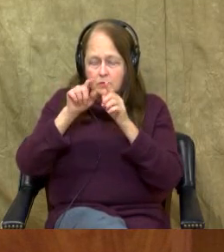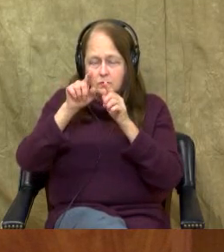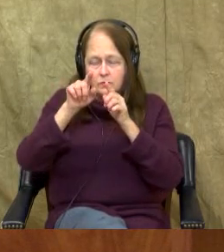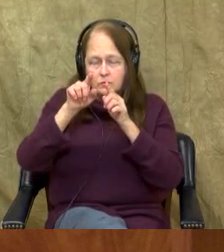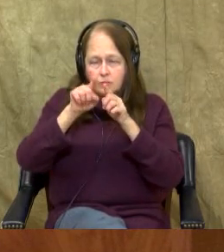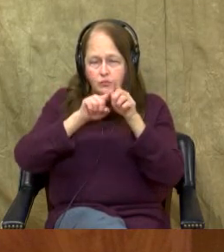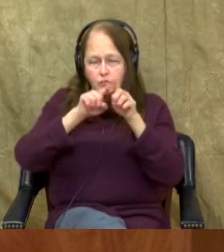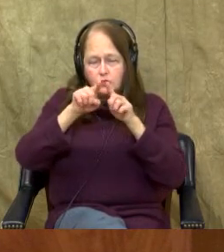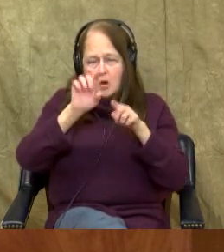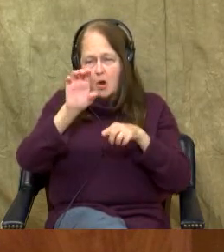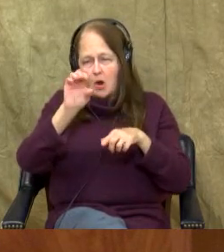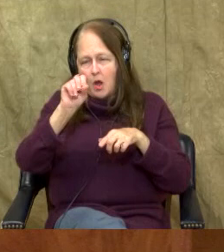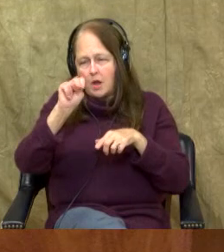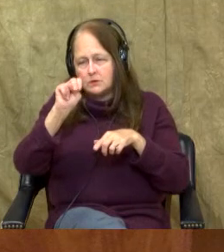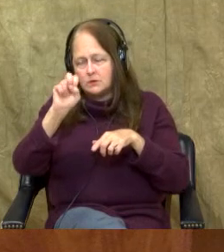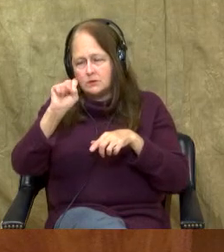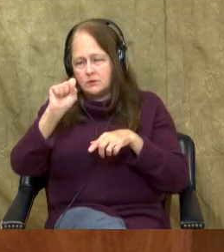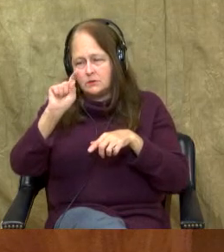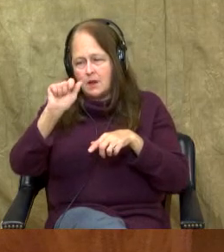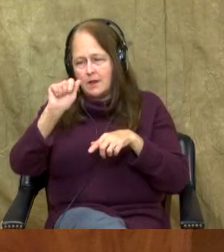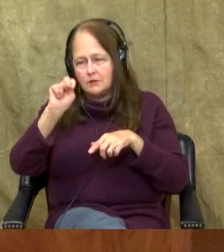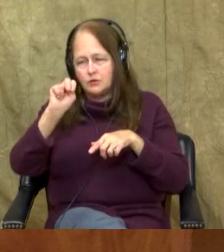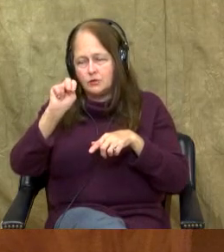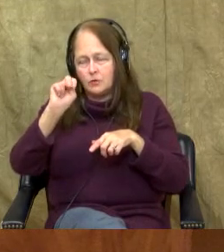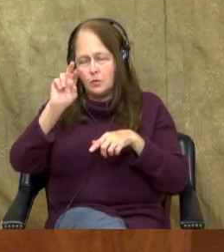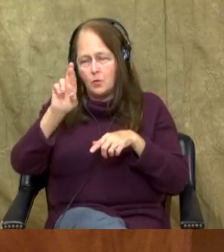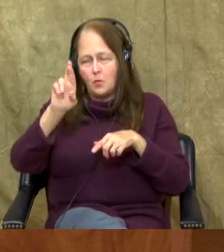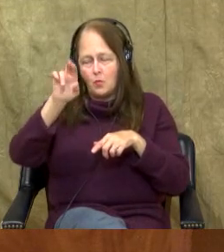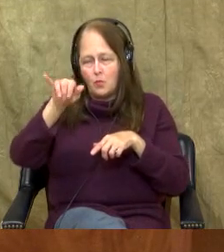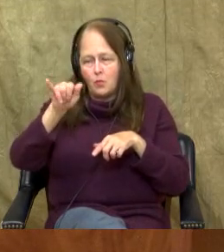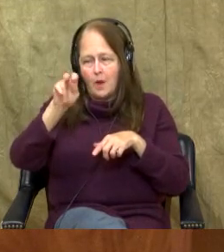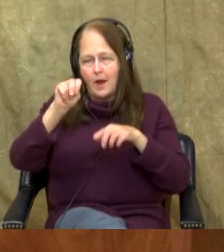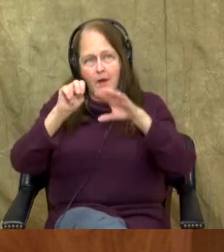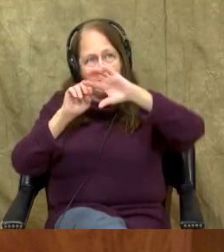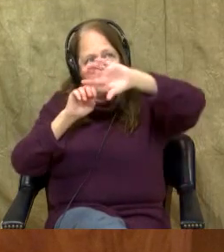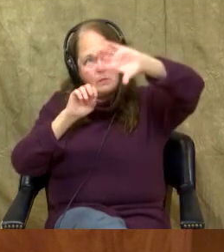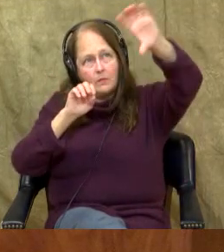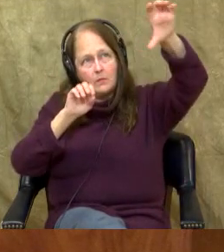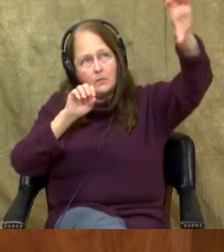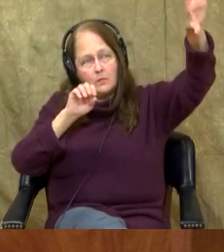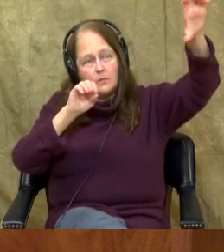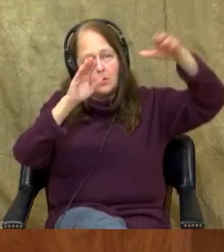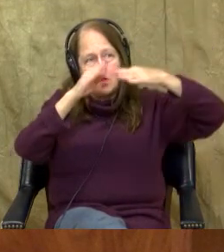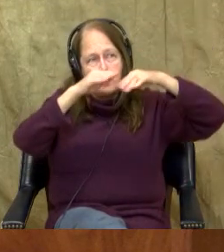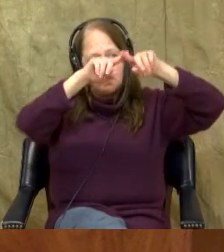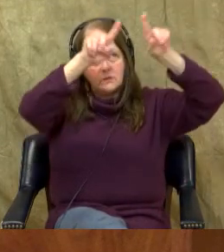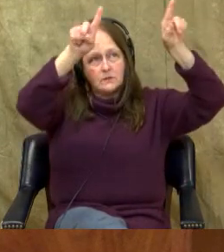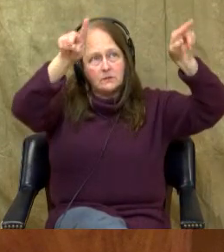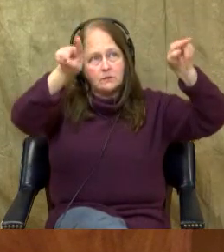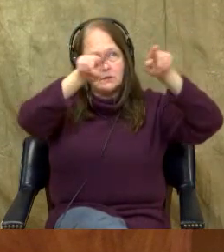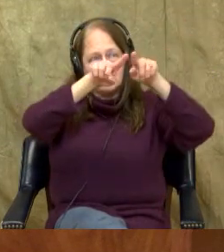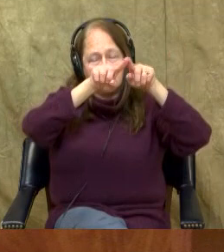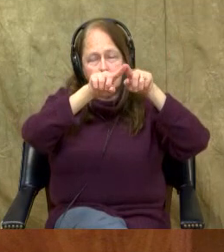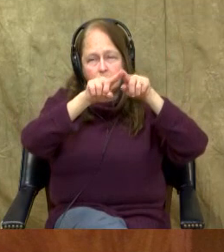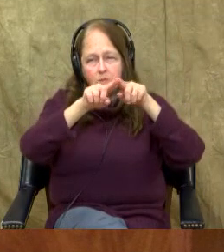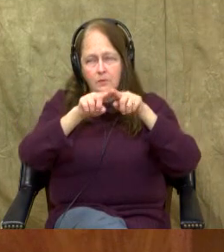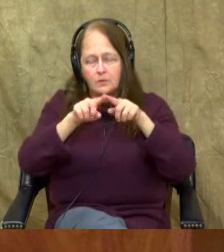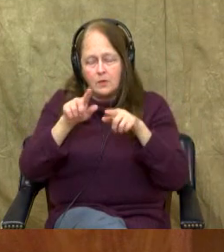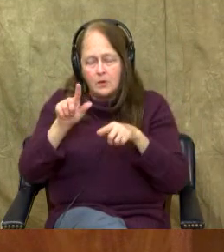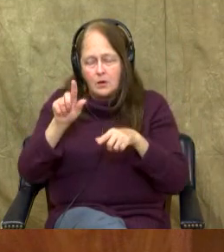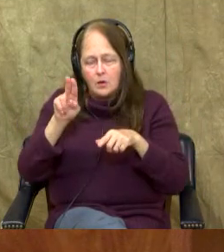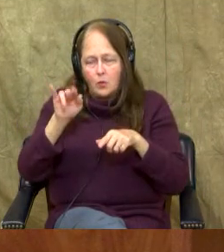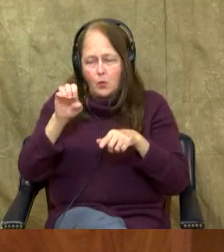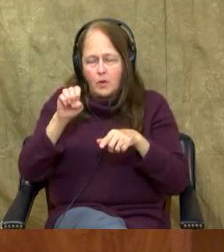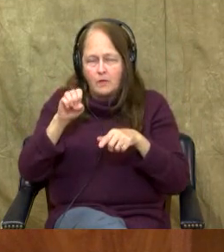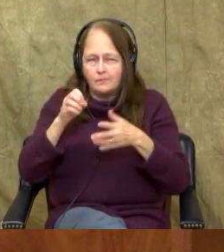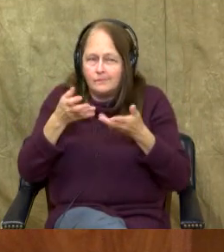Orion hovering over there just above that billboard. Louis shrugs because he doesn't